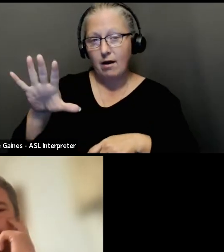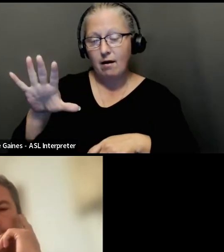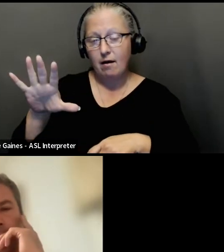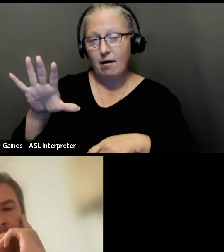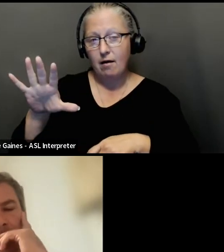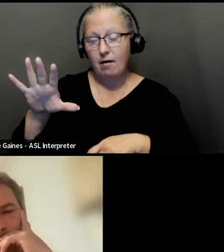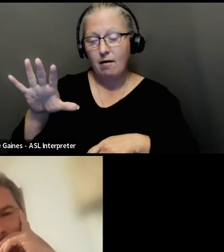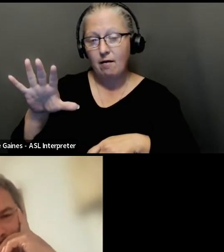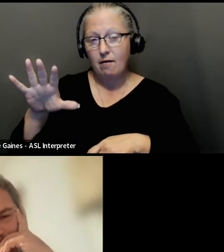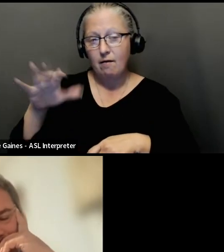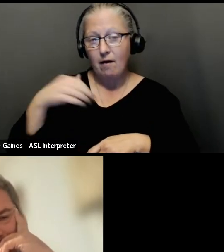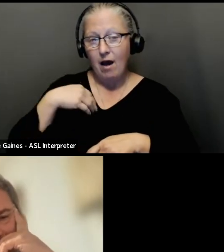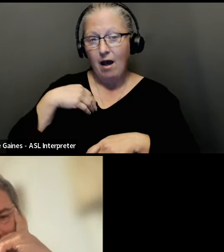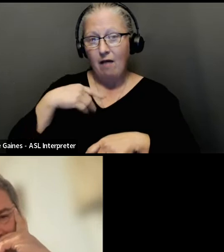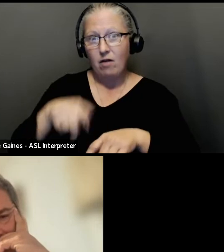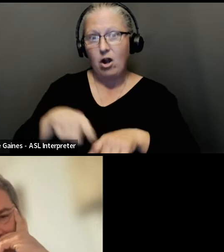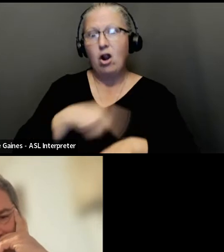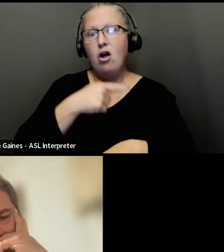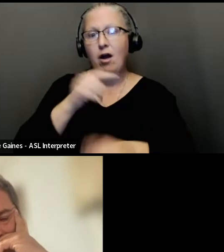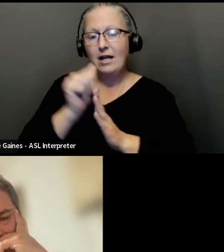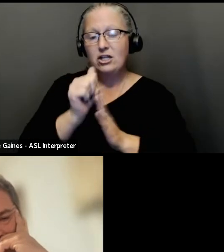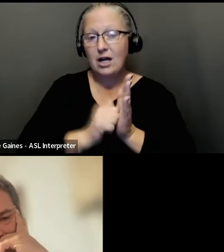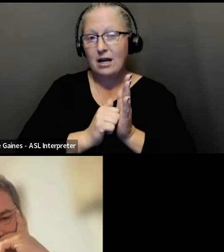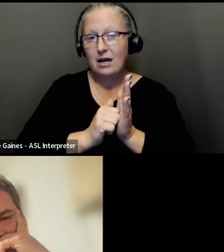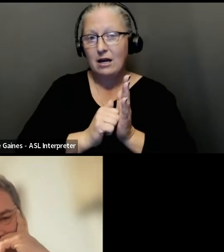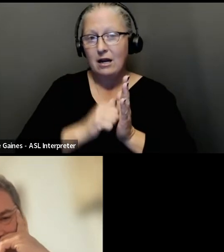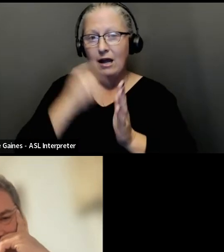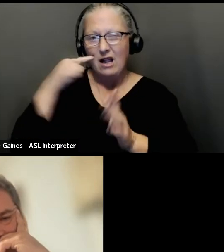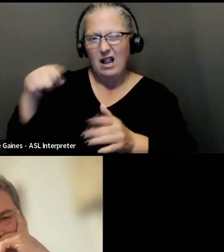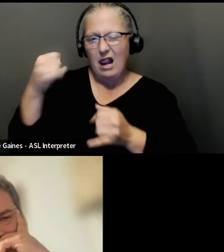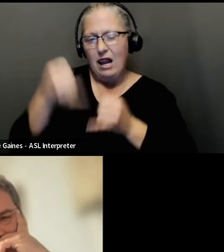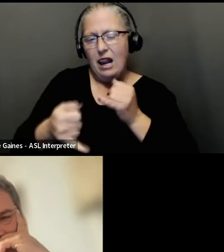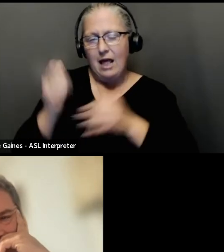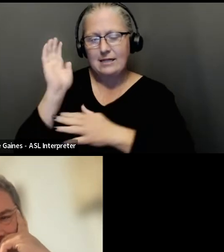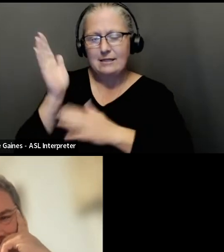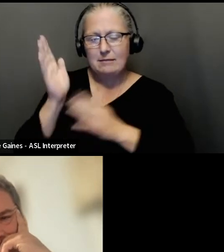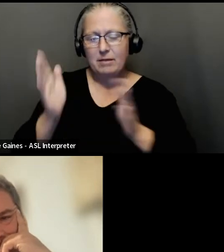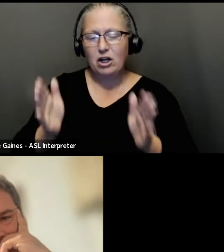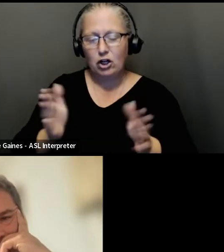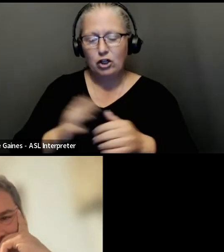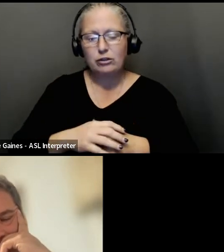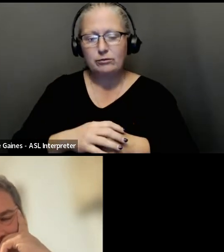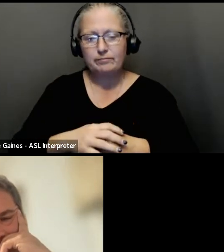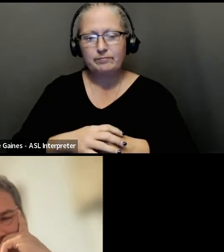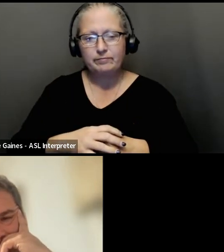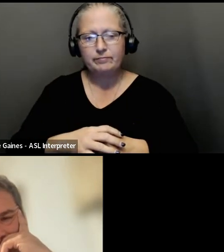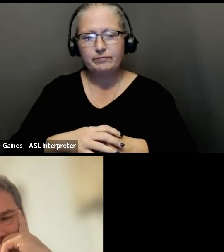have a longer agenda. So I think this will be the last speaker.